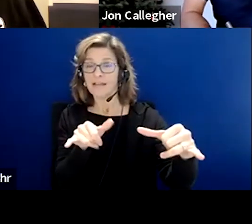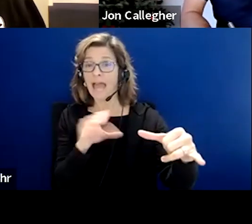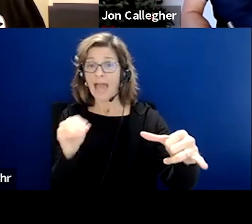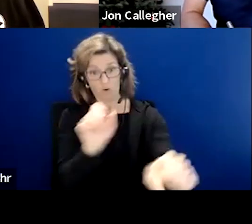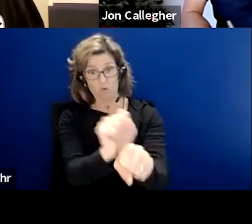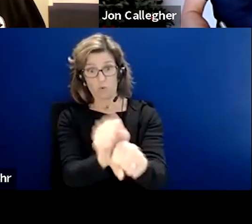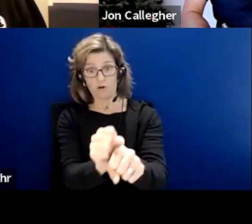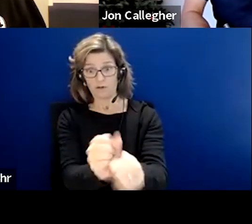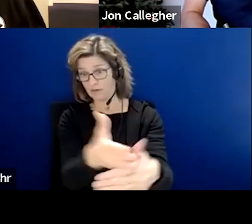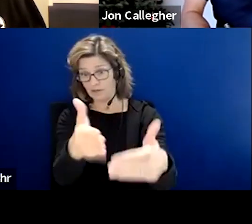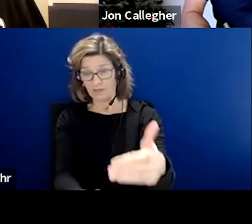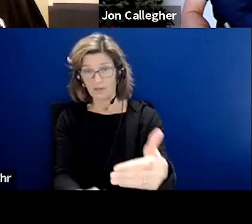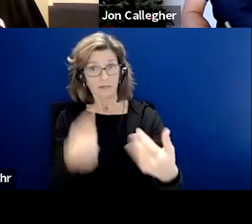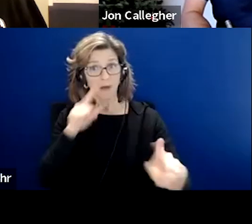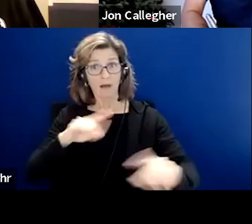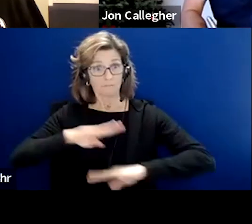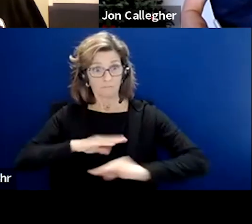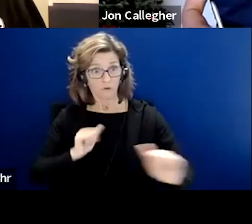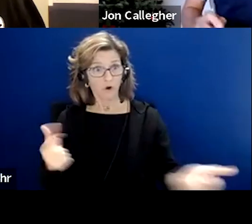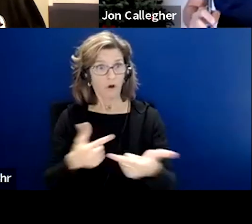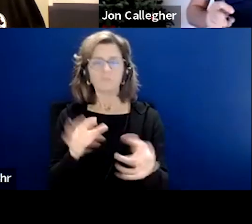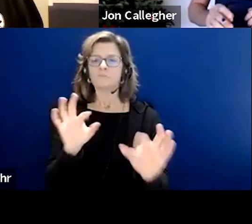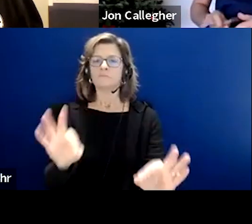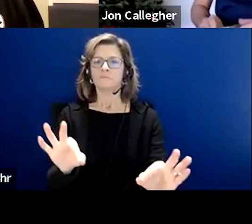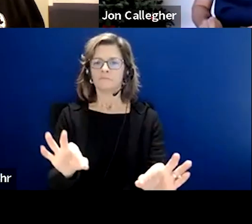done. And there's